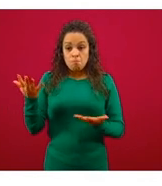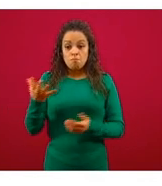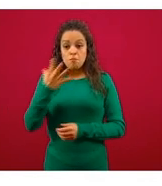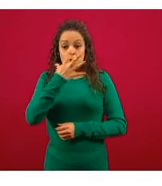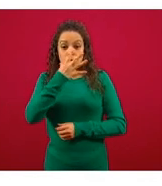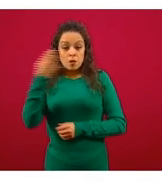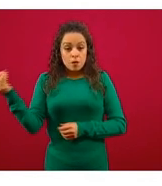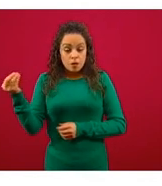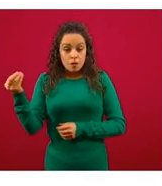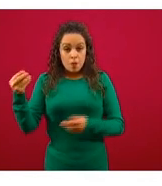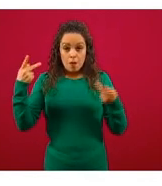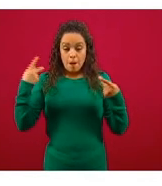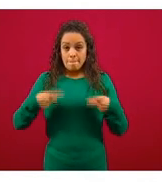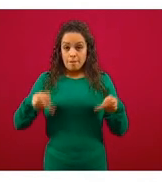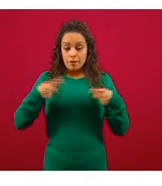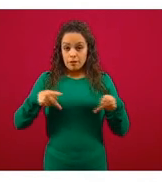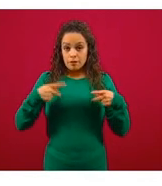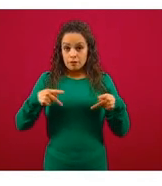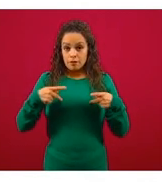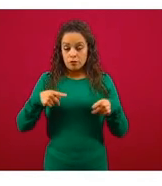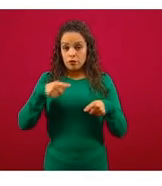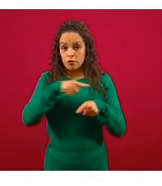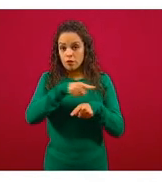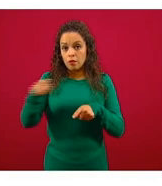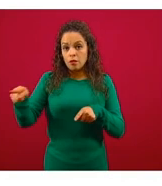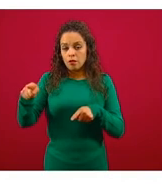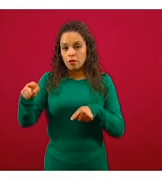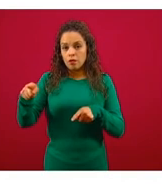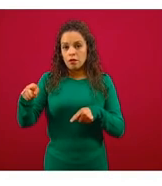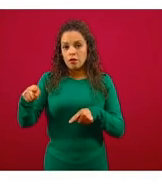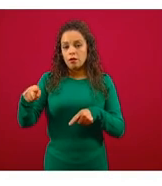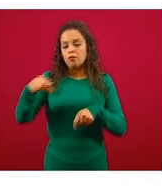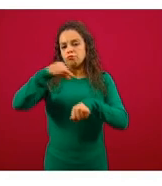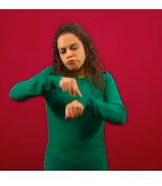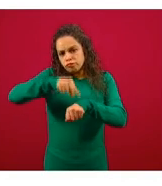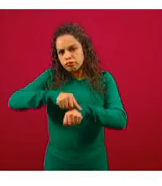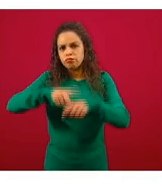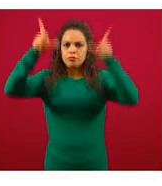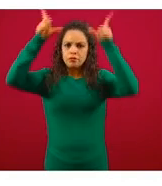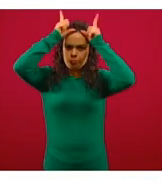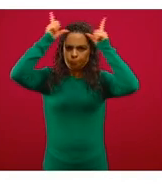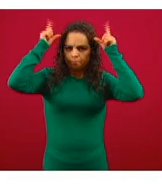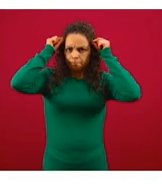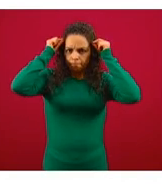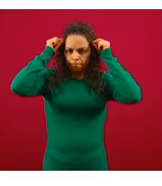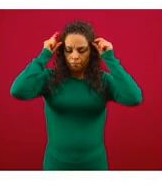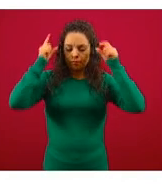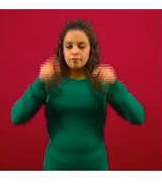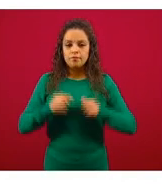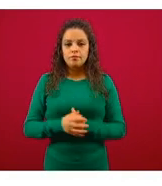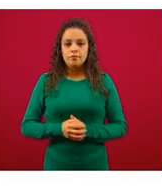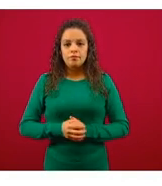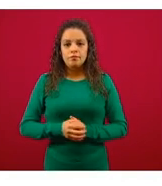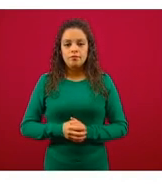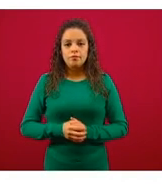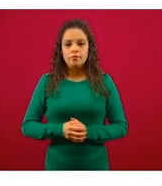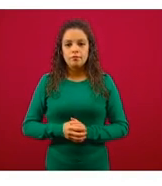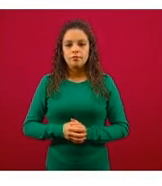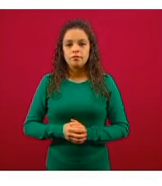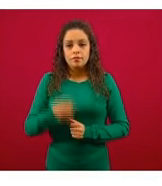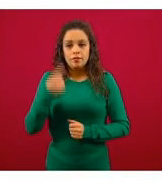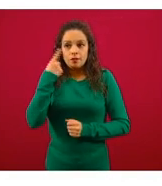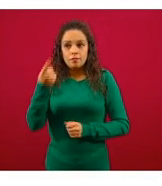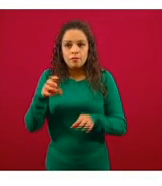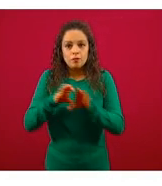But also there's been a number of resources that have been allocated by the National Institute for Health